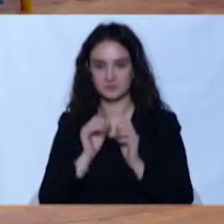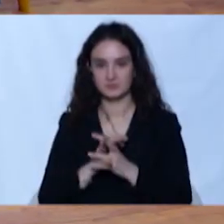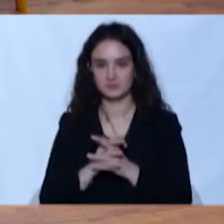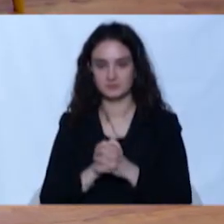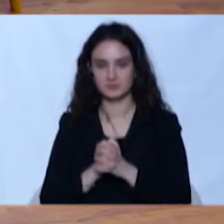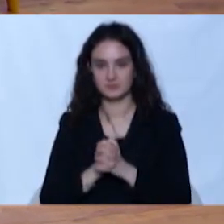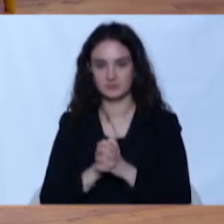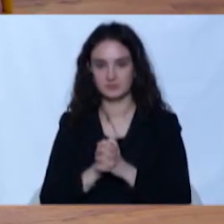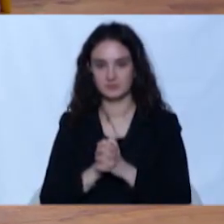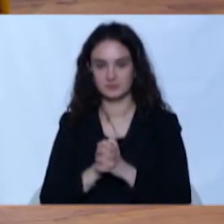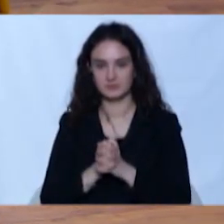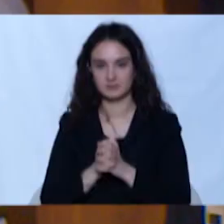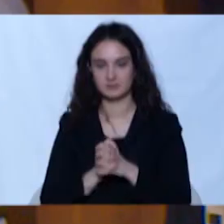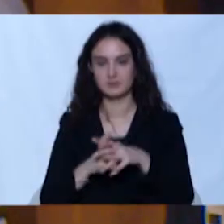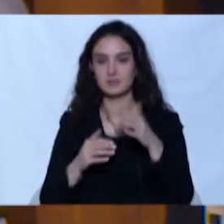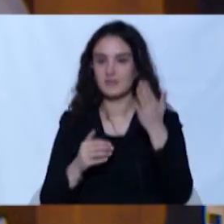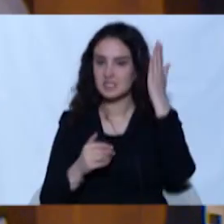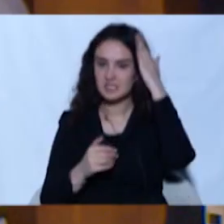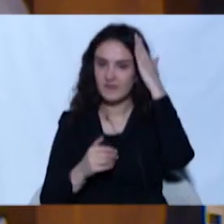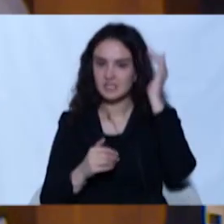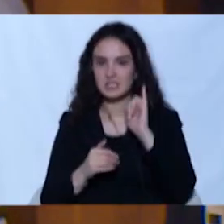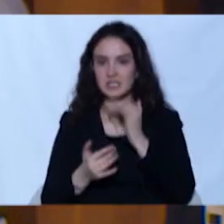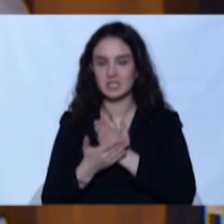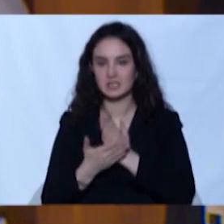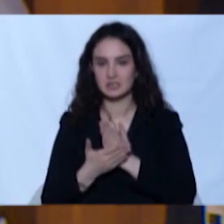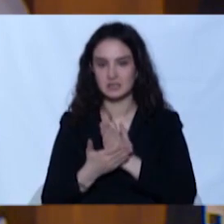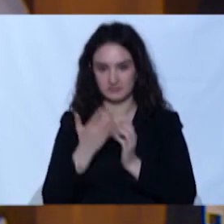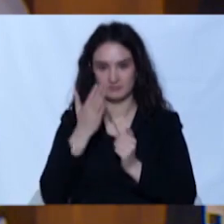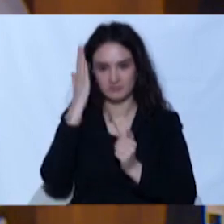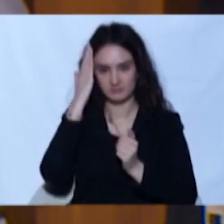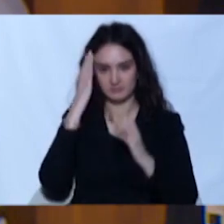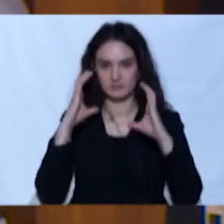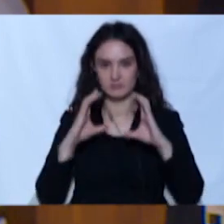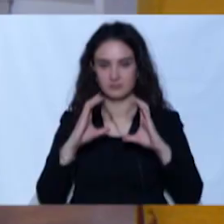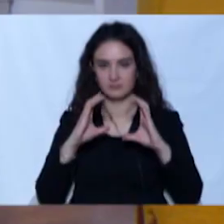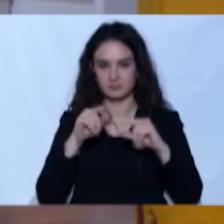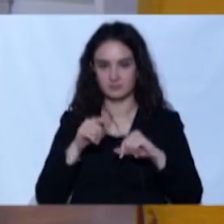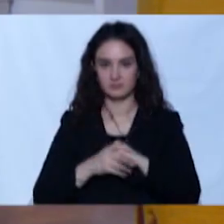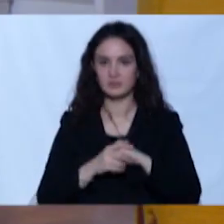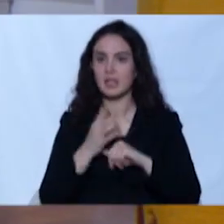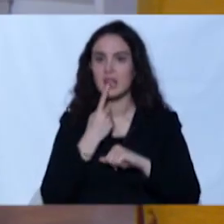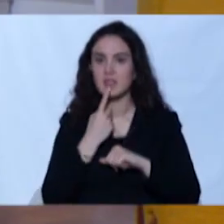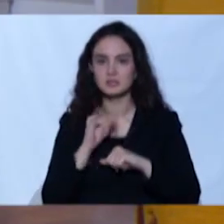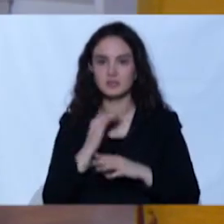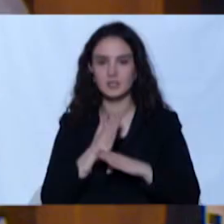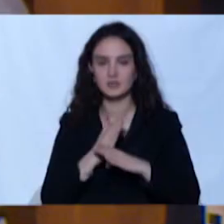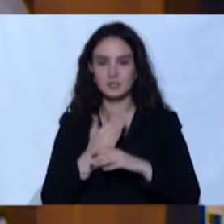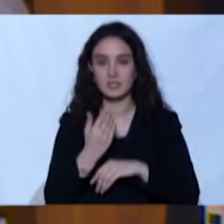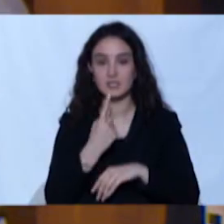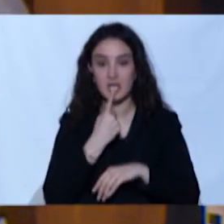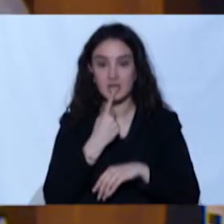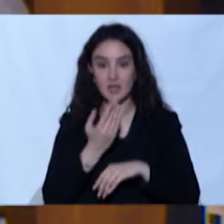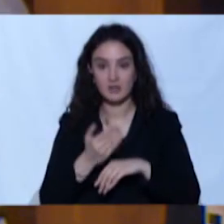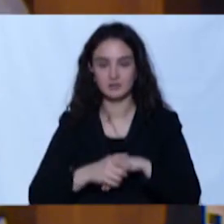his head? His head is here. Where is his tongue? His